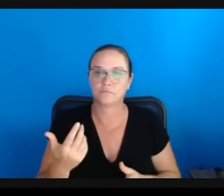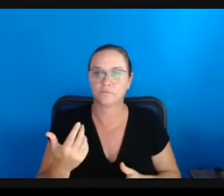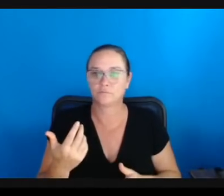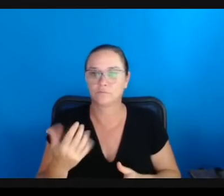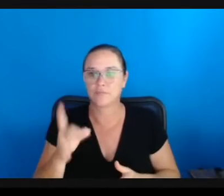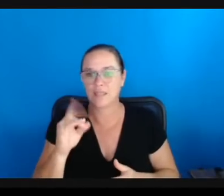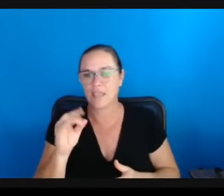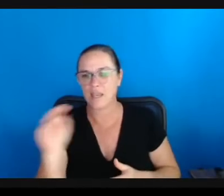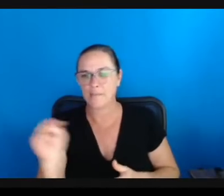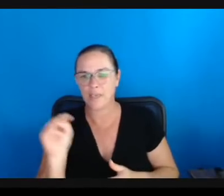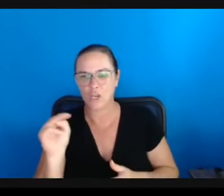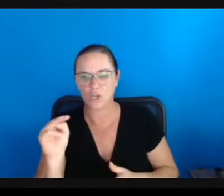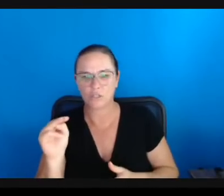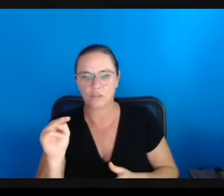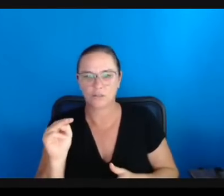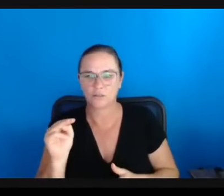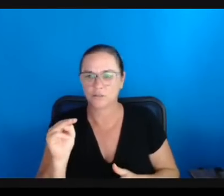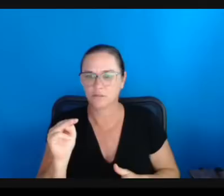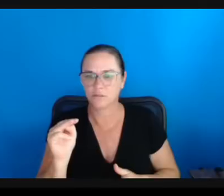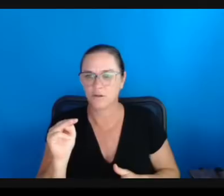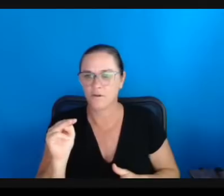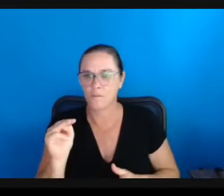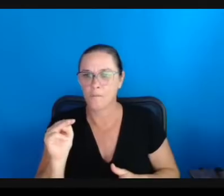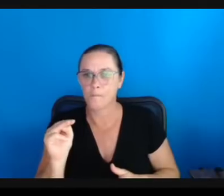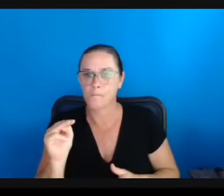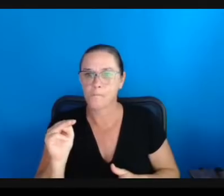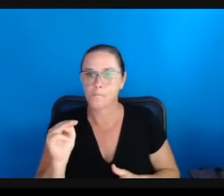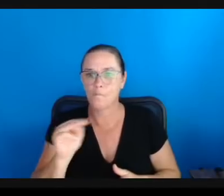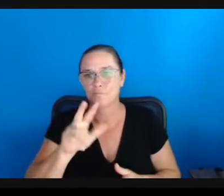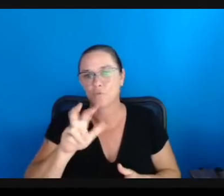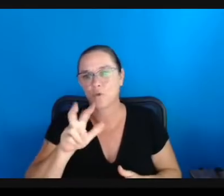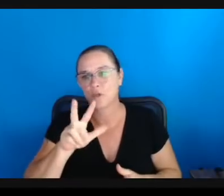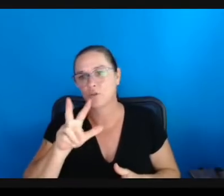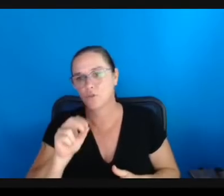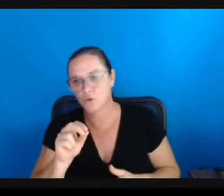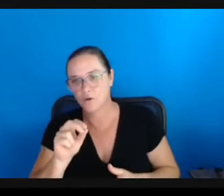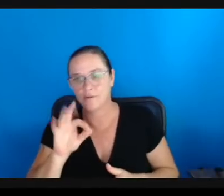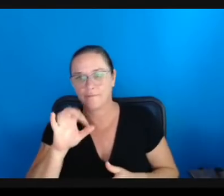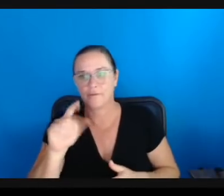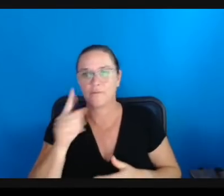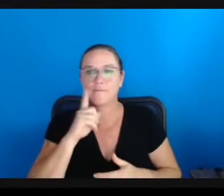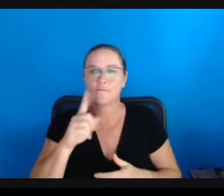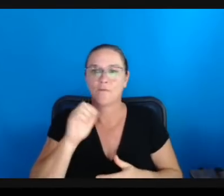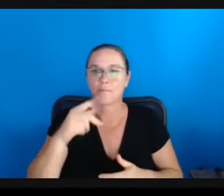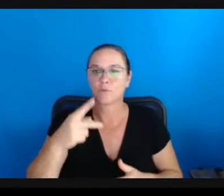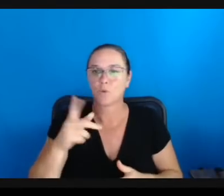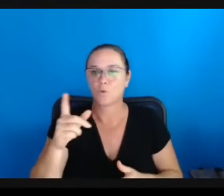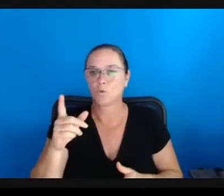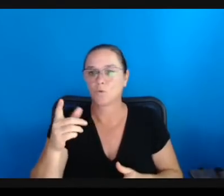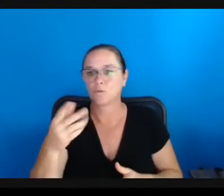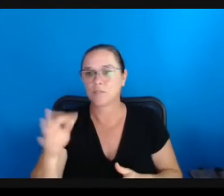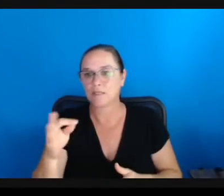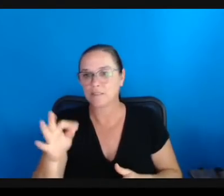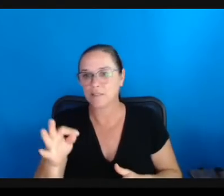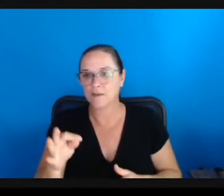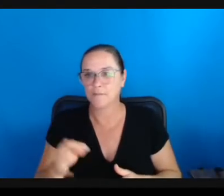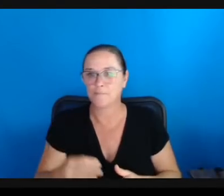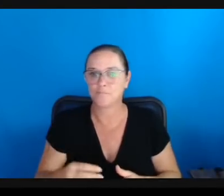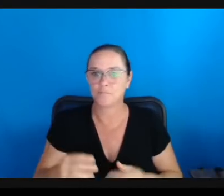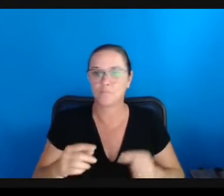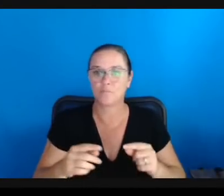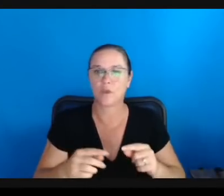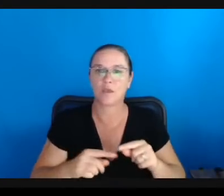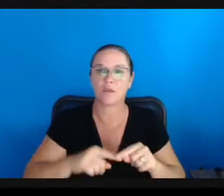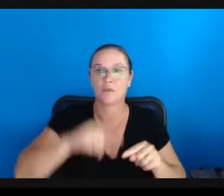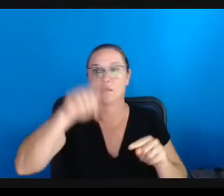for 330 feet for episode 19. You can see there's a little bit shorter than 18, but higher than 17,